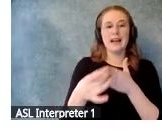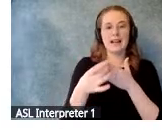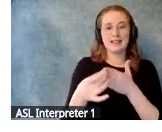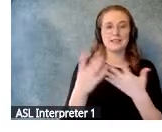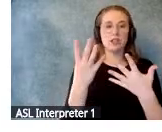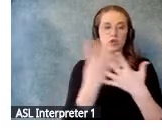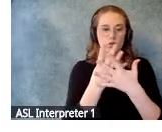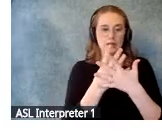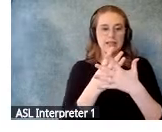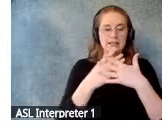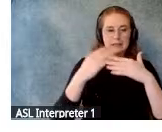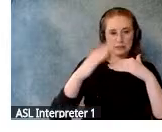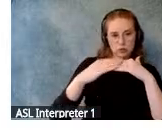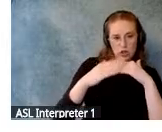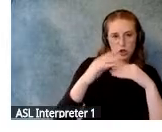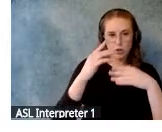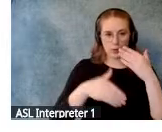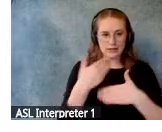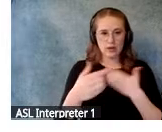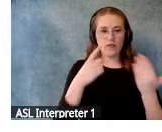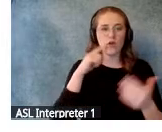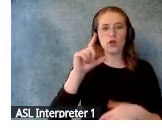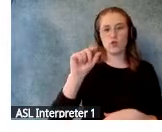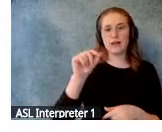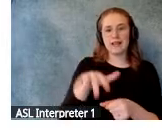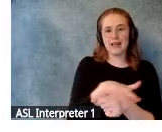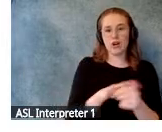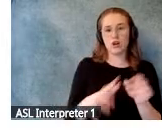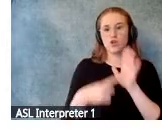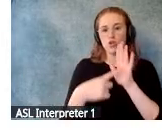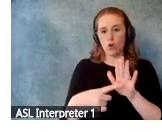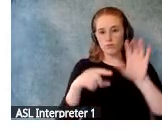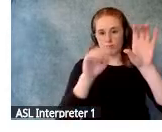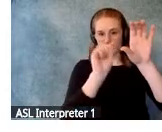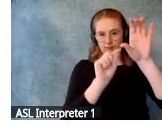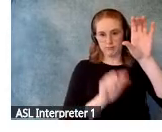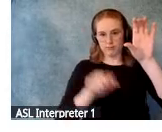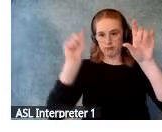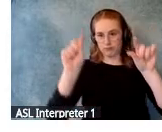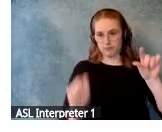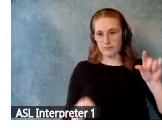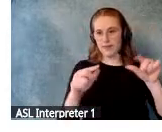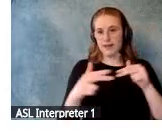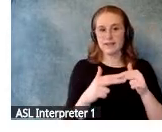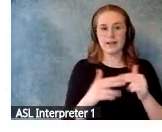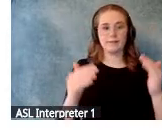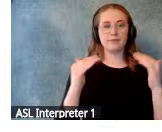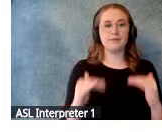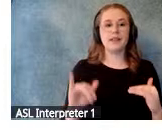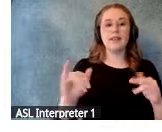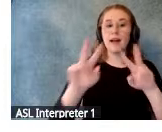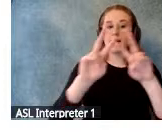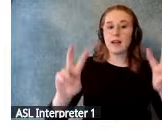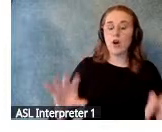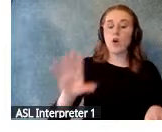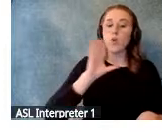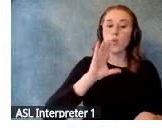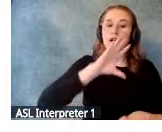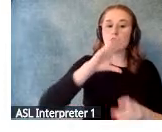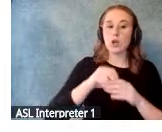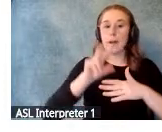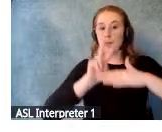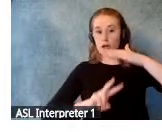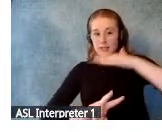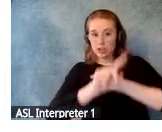threshold procedures for the 20 areas shown here on this slide. The analysis will account for